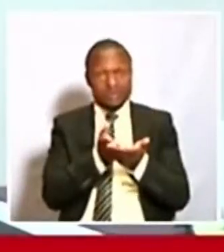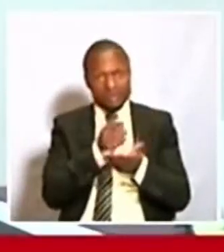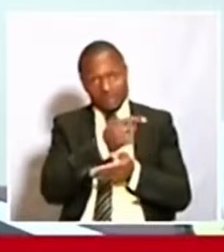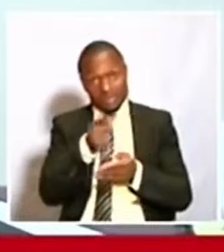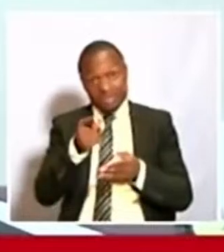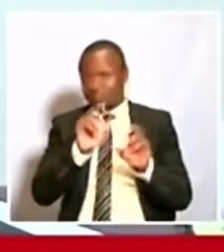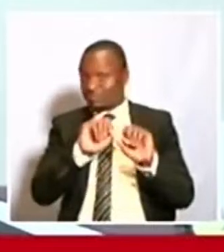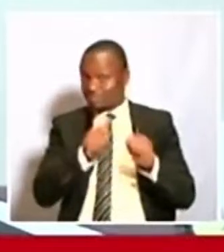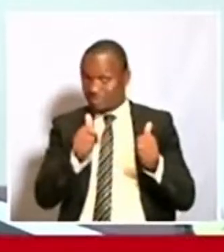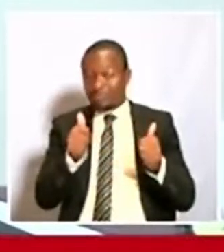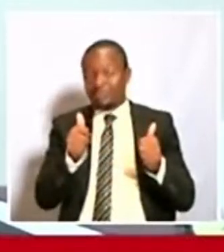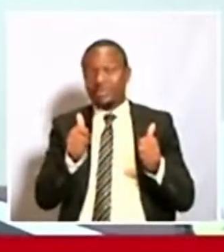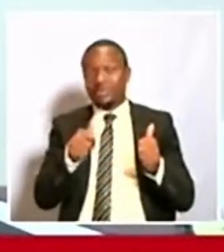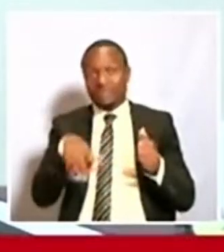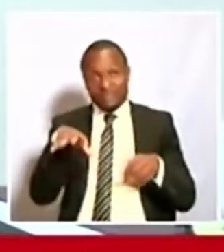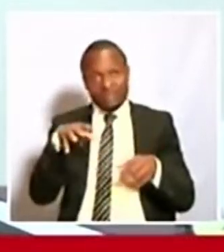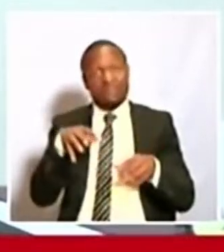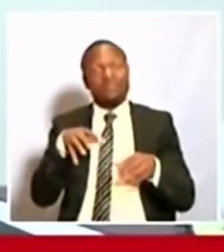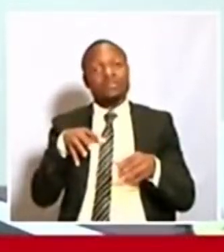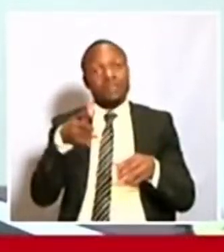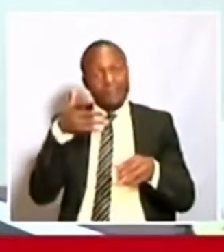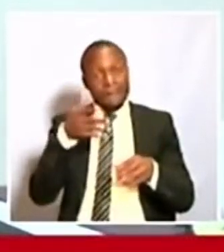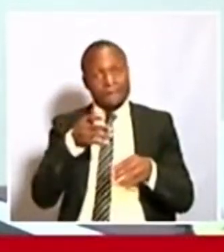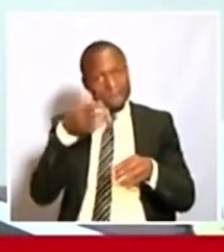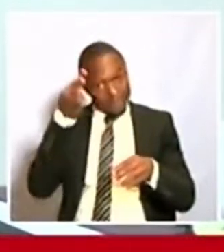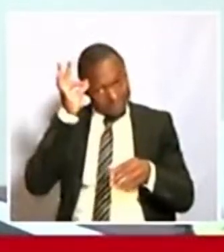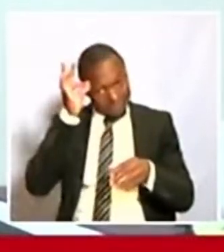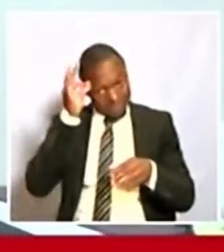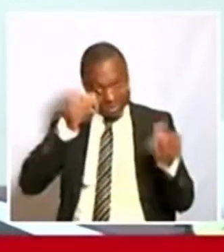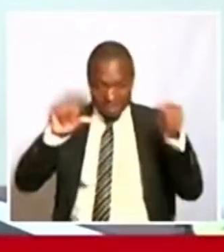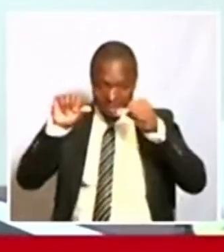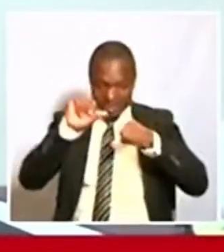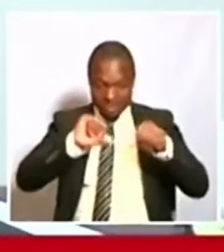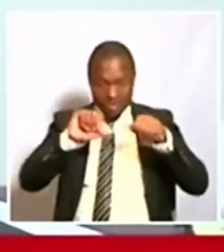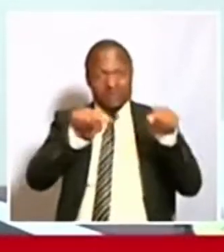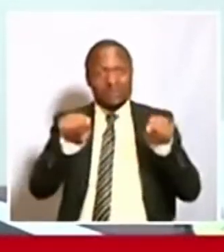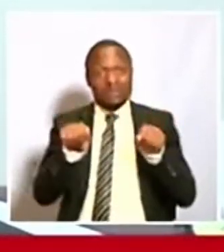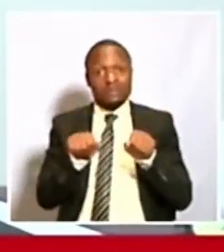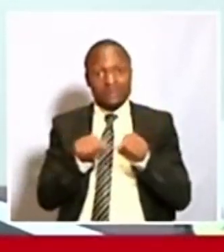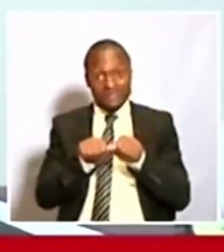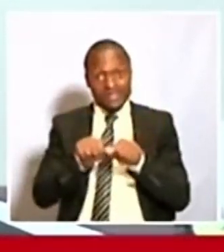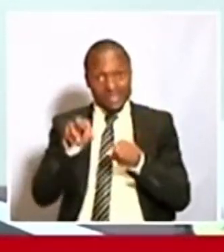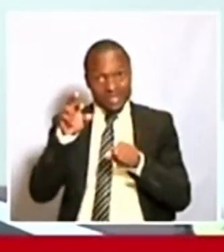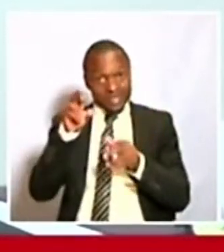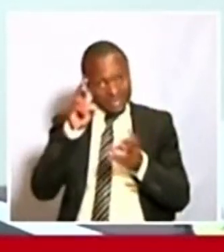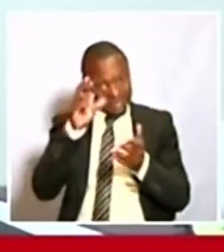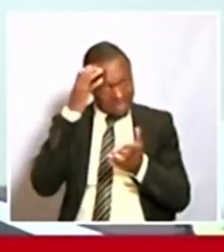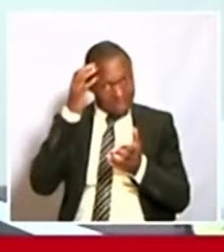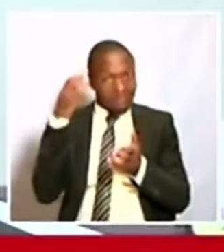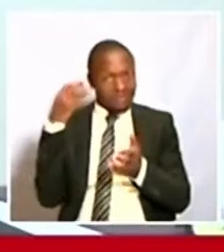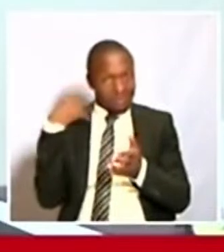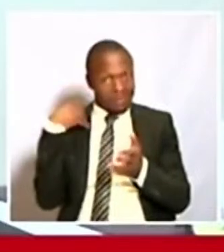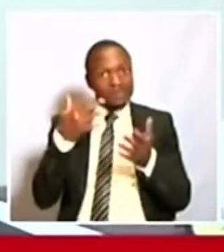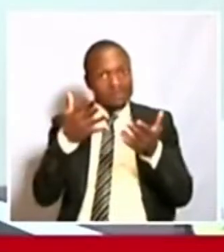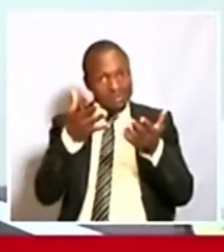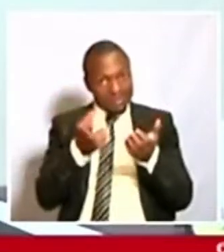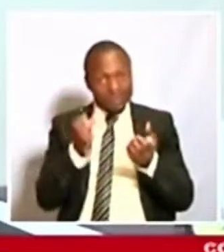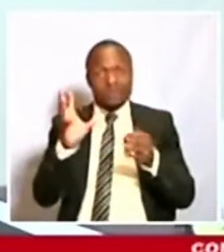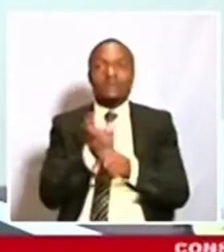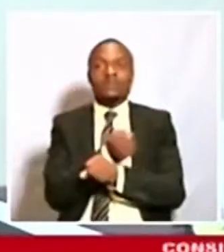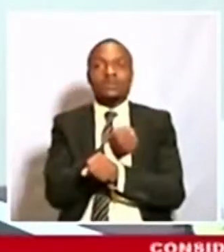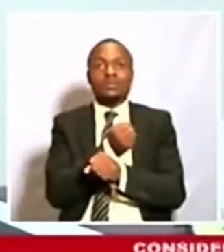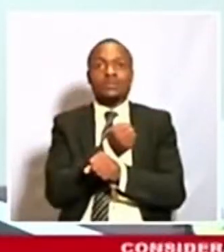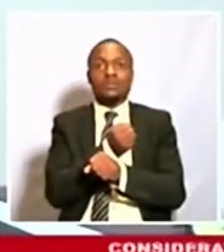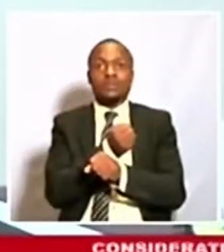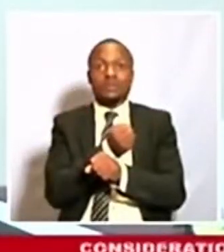adequately taken care of by the Auditor General's office. That's we really want to get